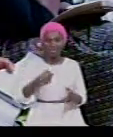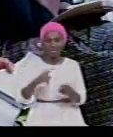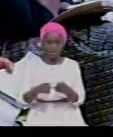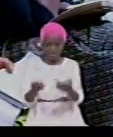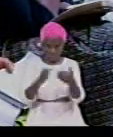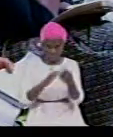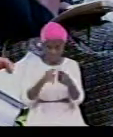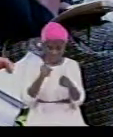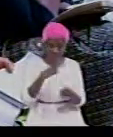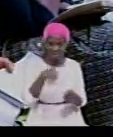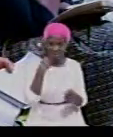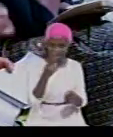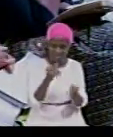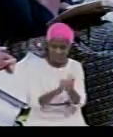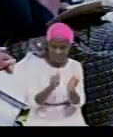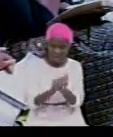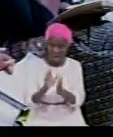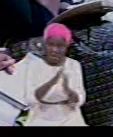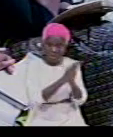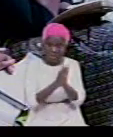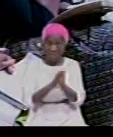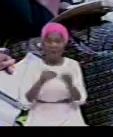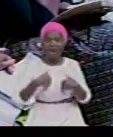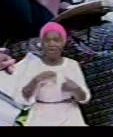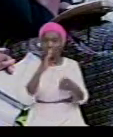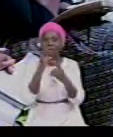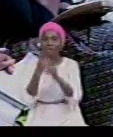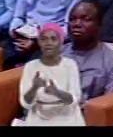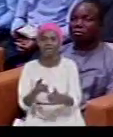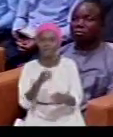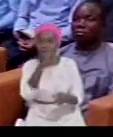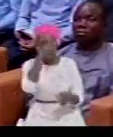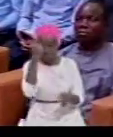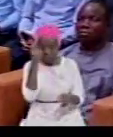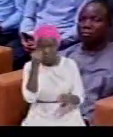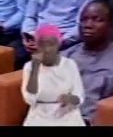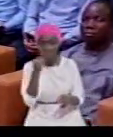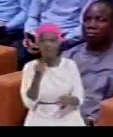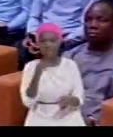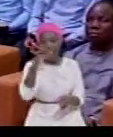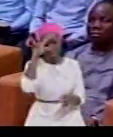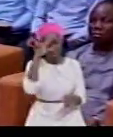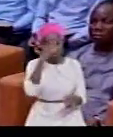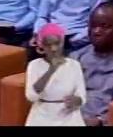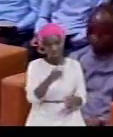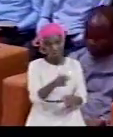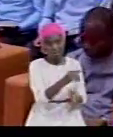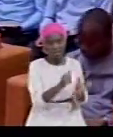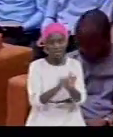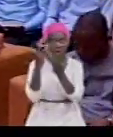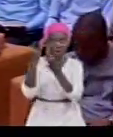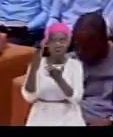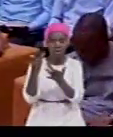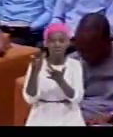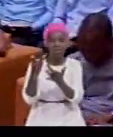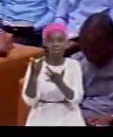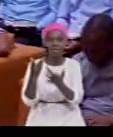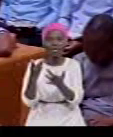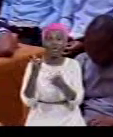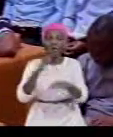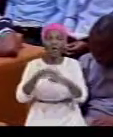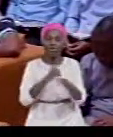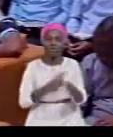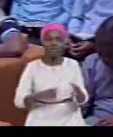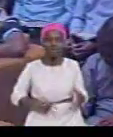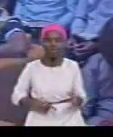answered. "Because he that waited upon the Lord shall renew their strength. They shall mount up with wings as